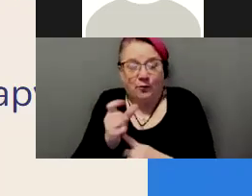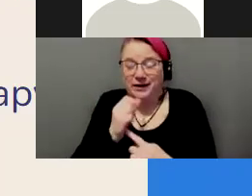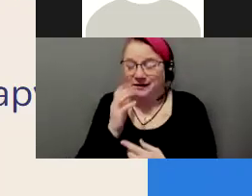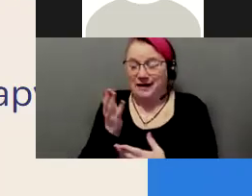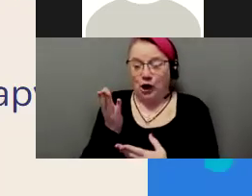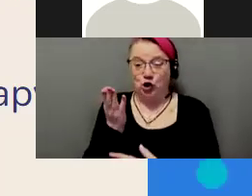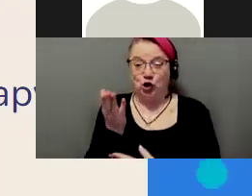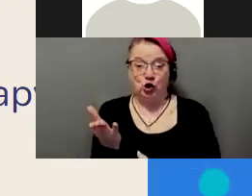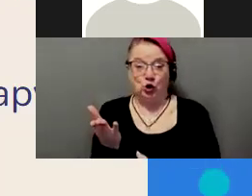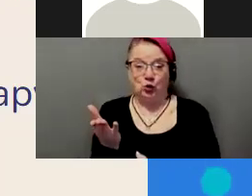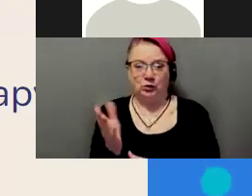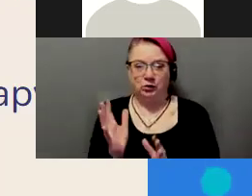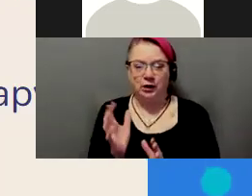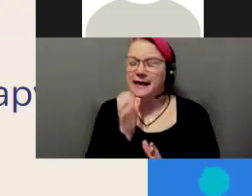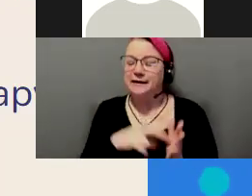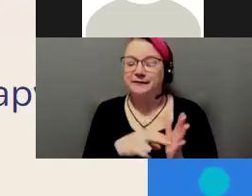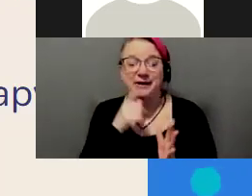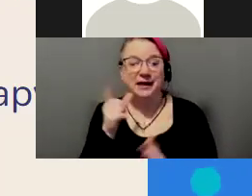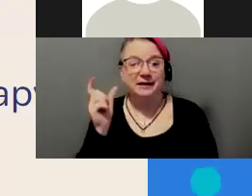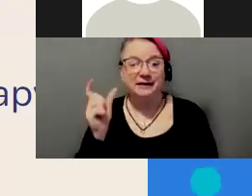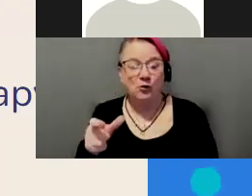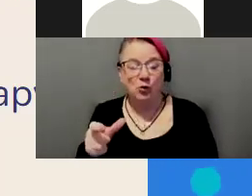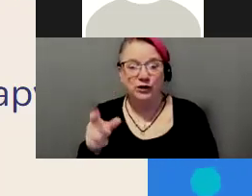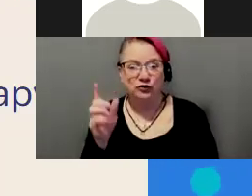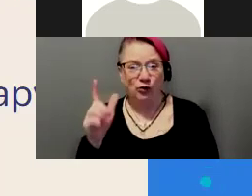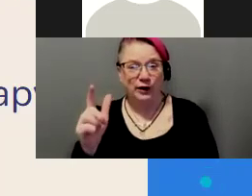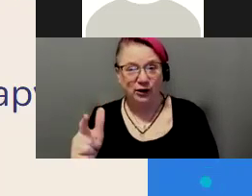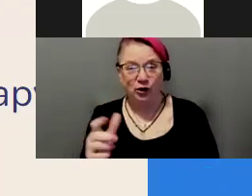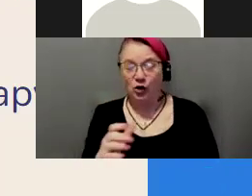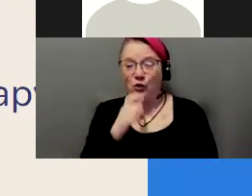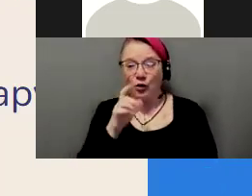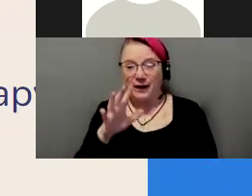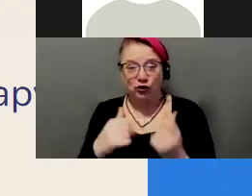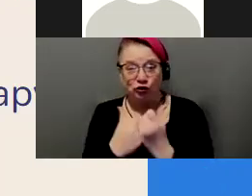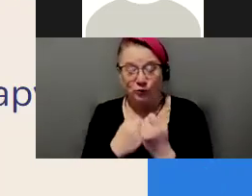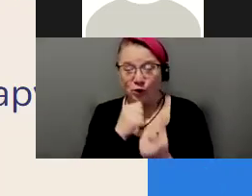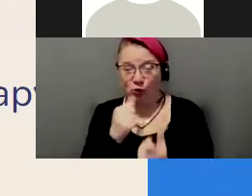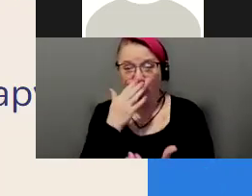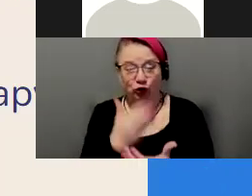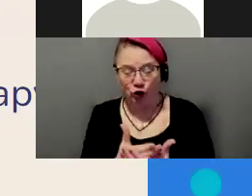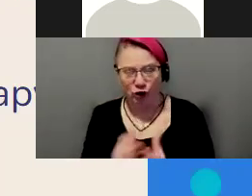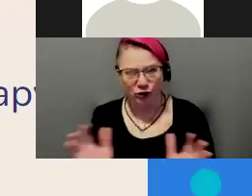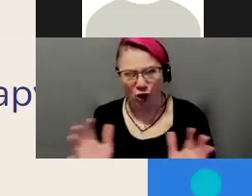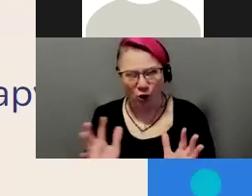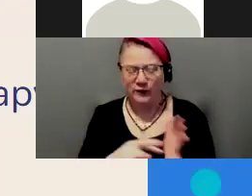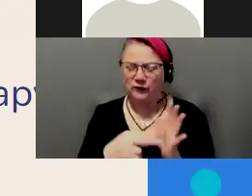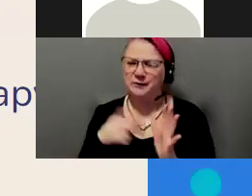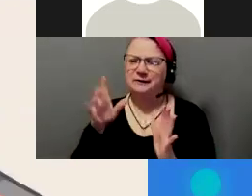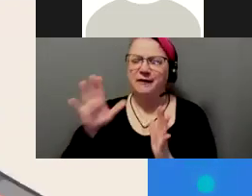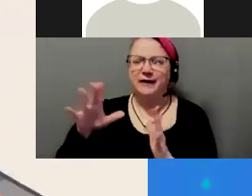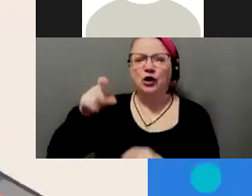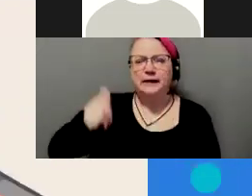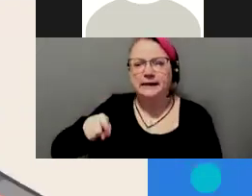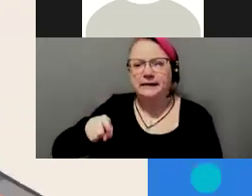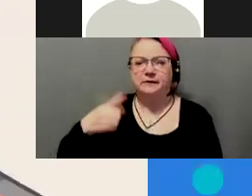mean they won't need you later. It also doesn't necessarily mean that the support you provided wasn't good. It just means that they need a different thing now.